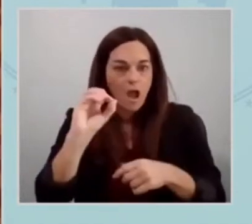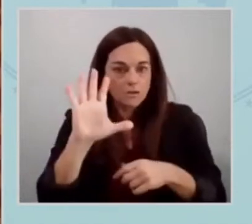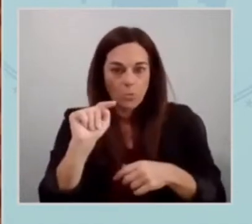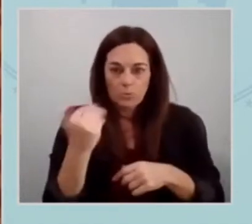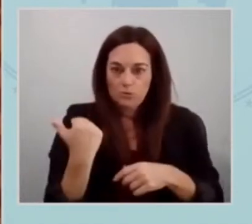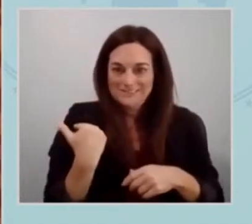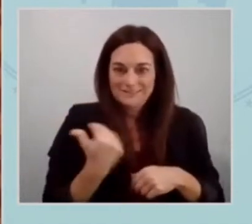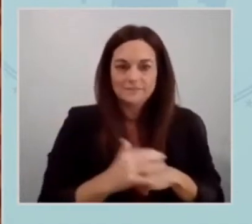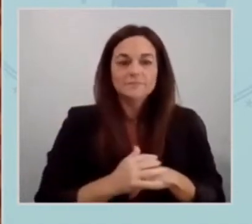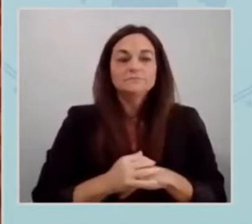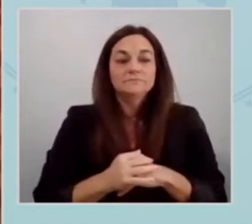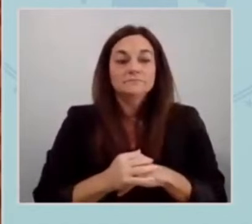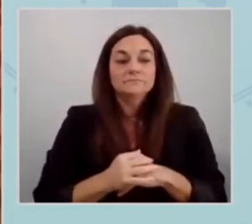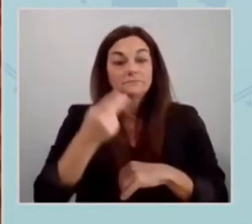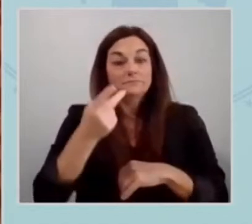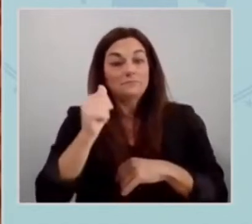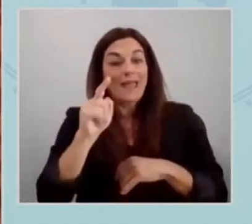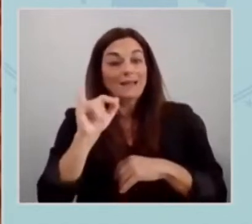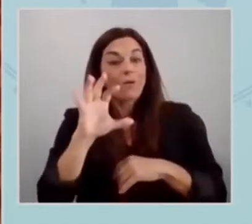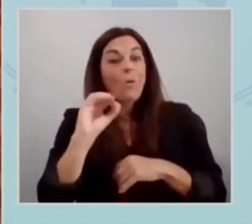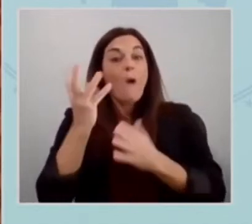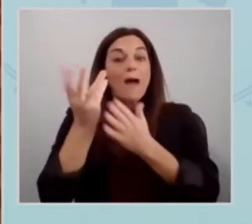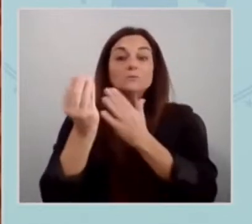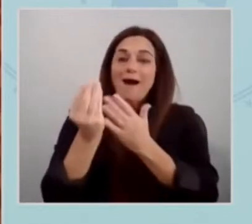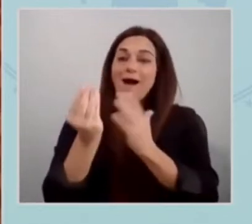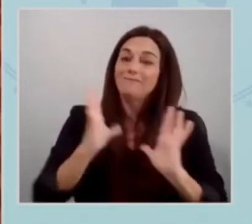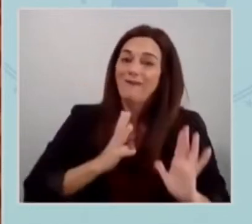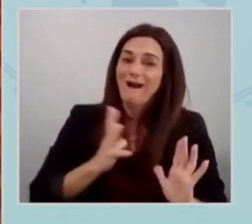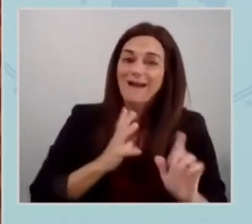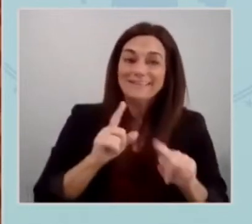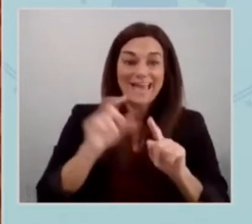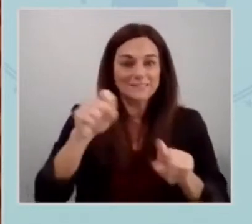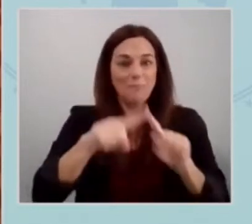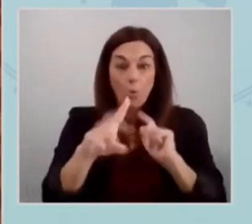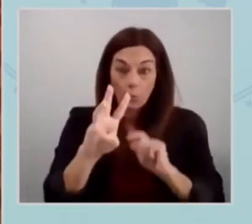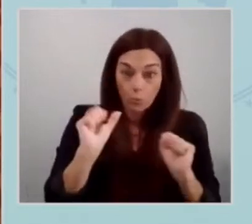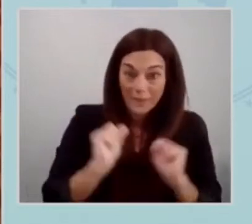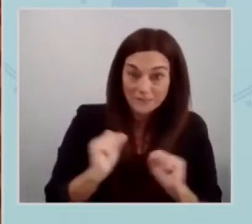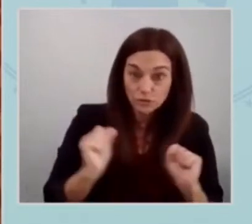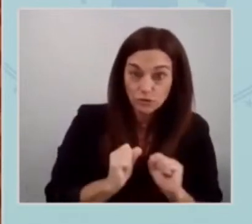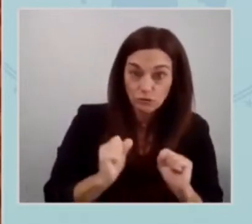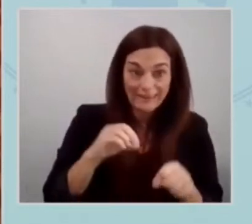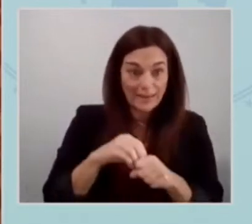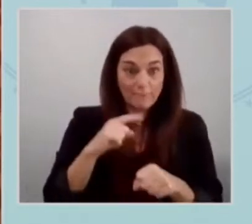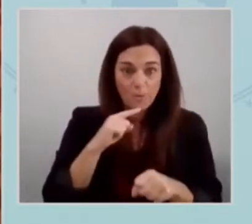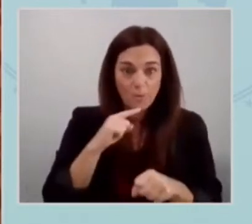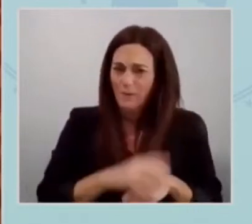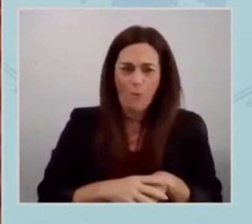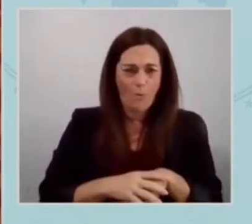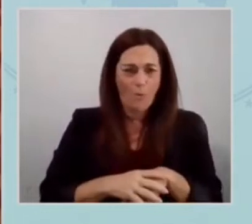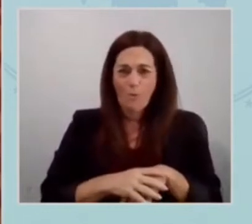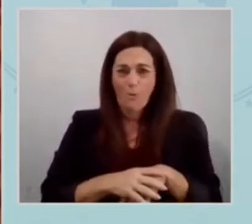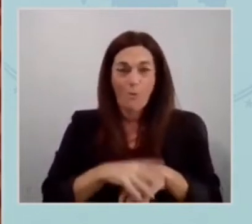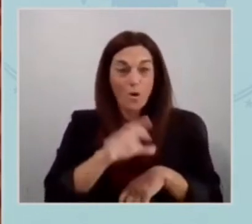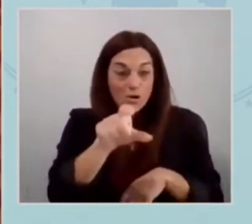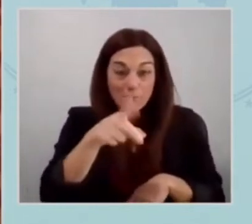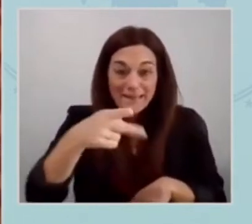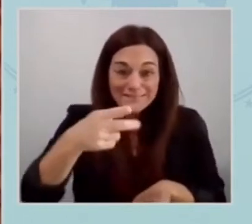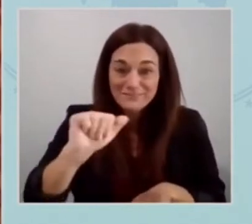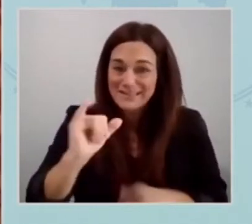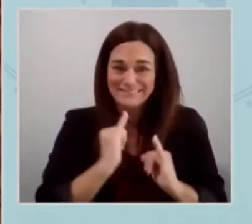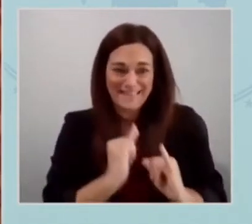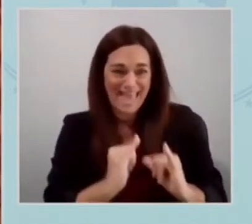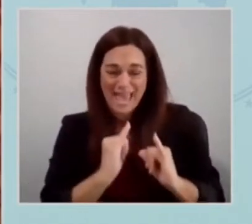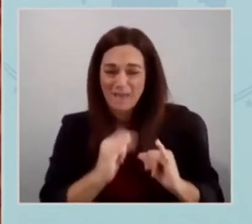our PPP loan in October. We closed our patios. I mean, it's winter here in Milwaukee, which I'm sure you know about Scranton